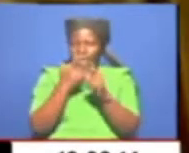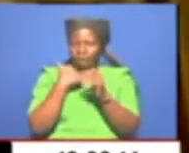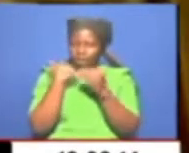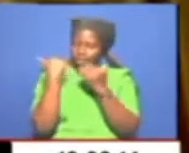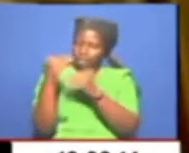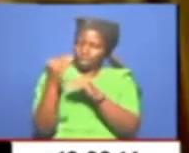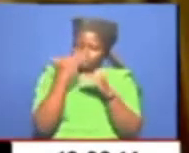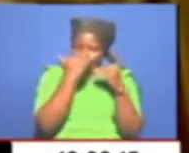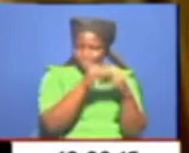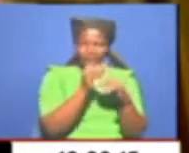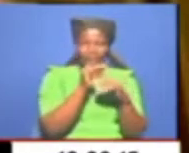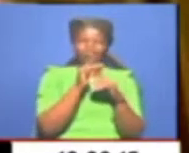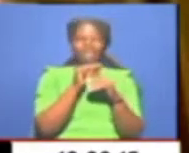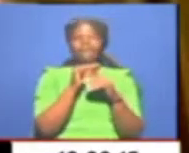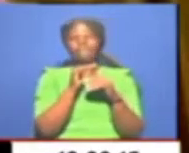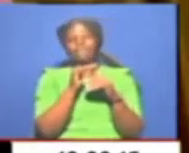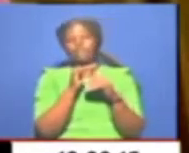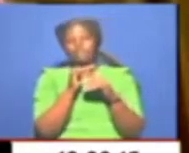proceedings.